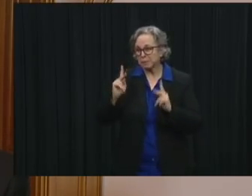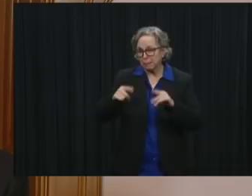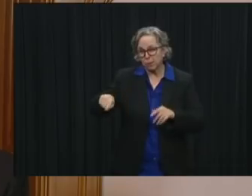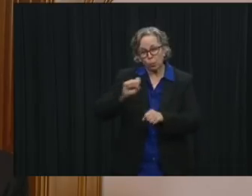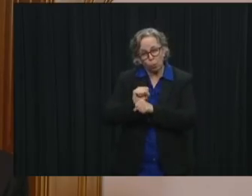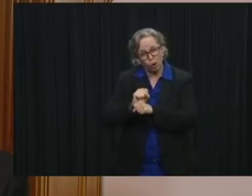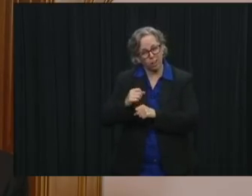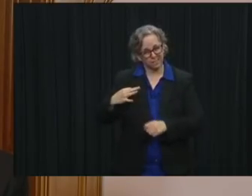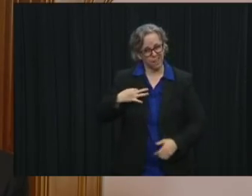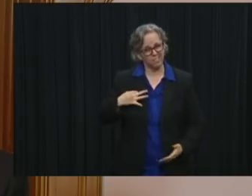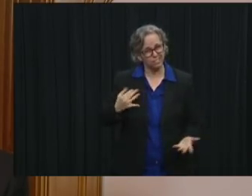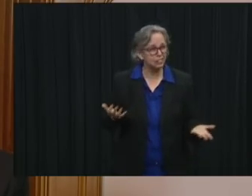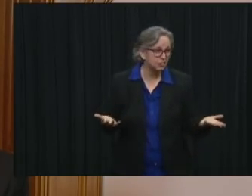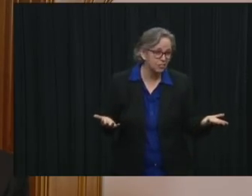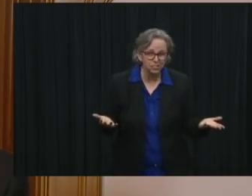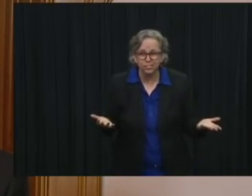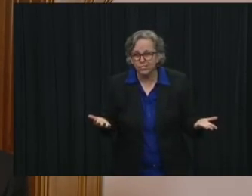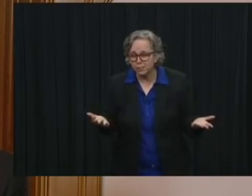to